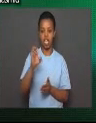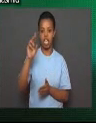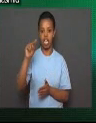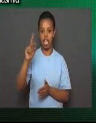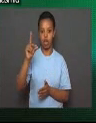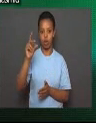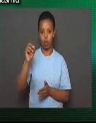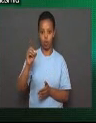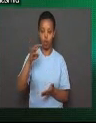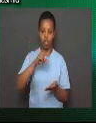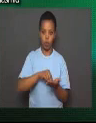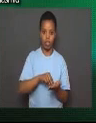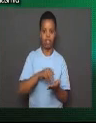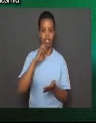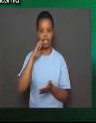endonucleases enzyme.